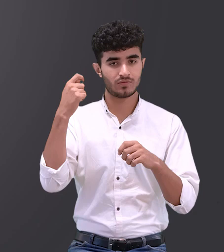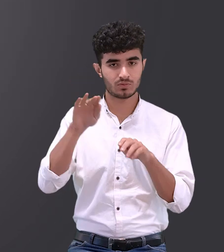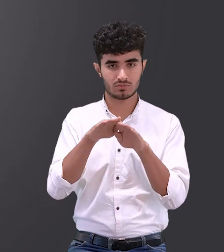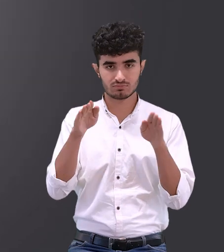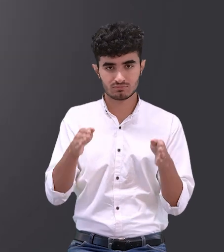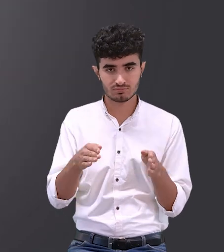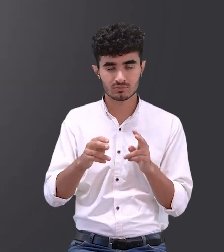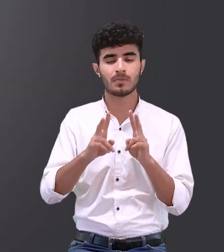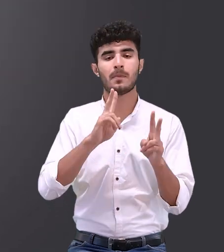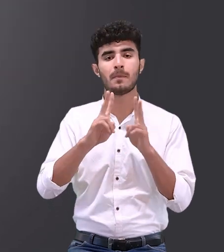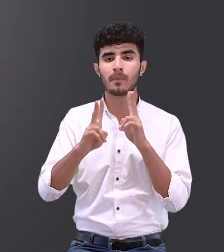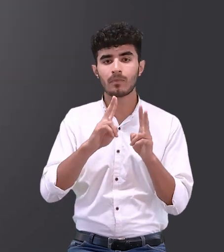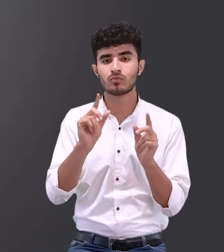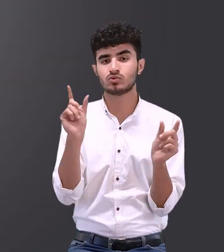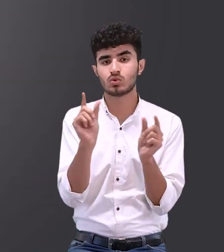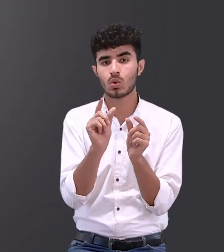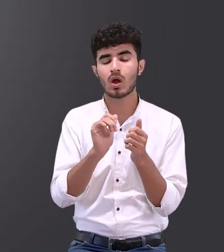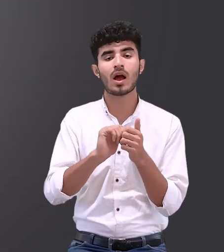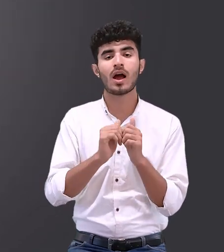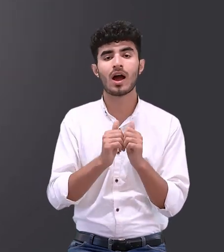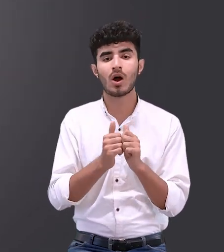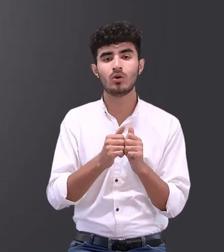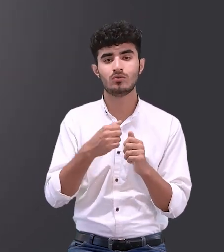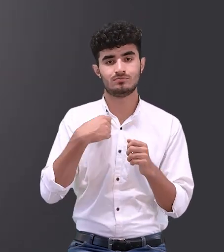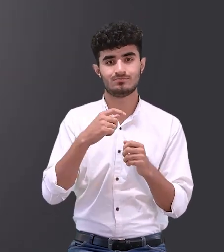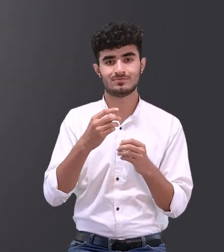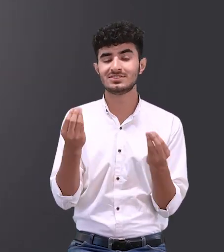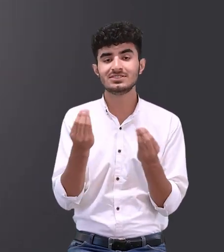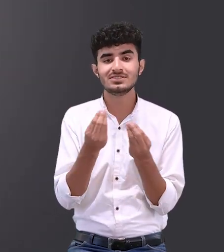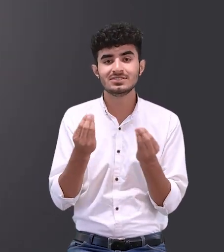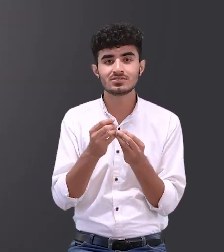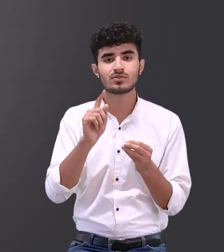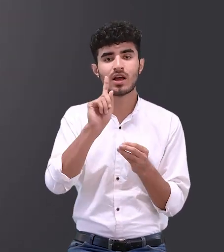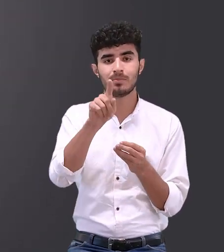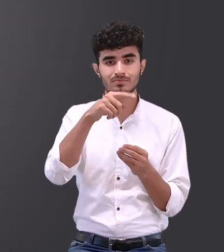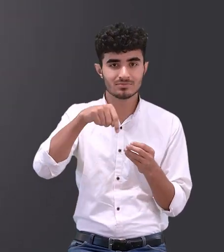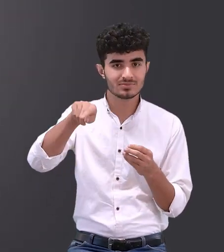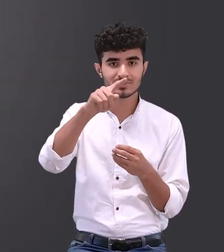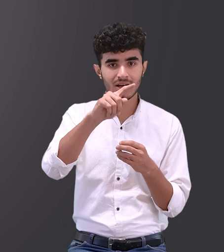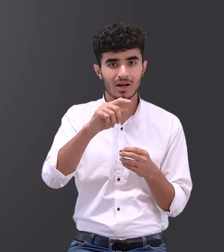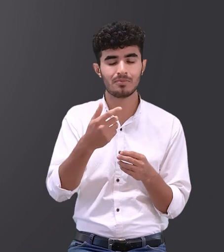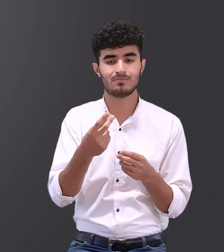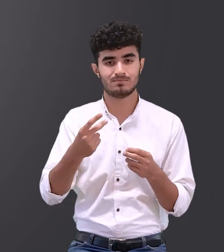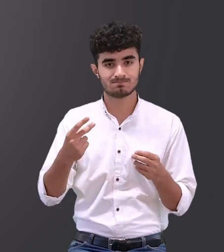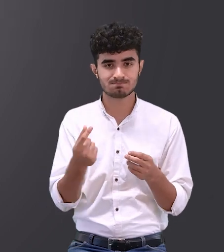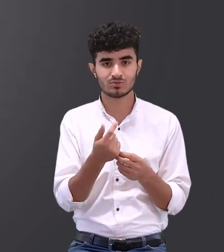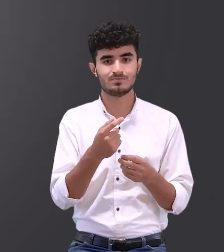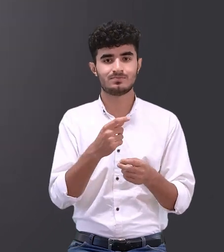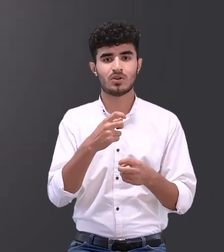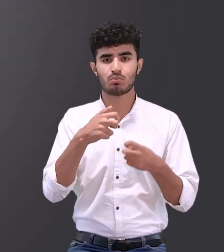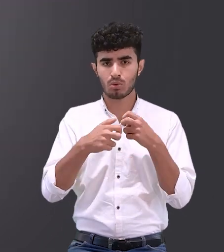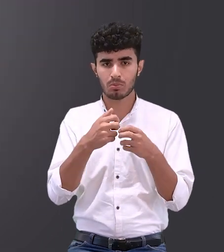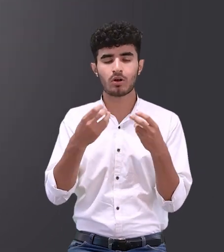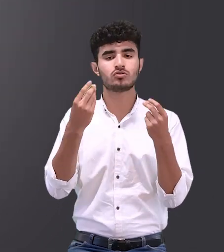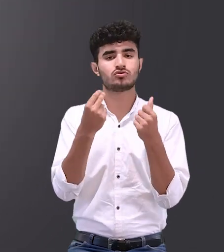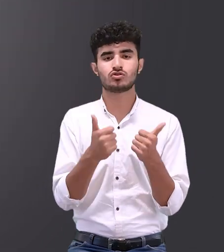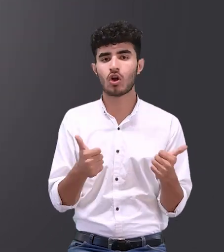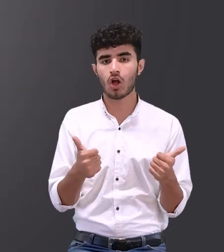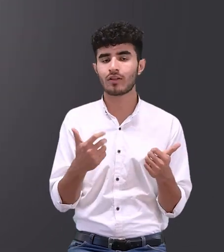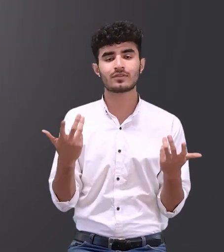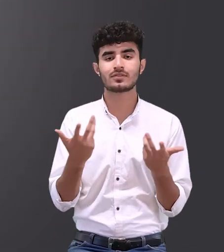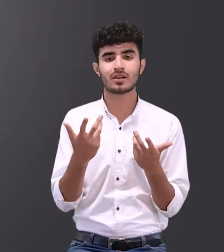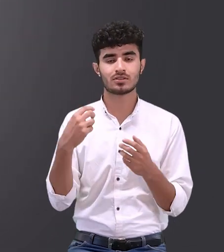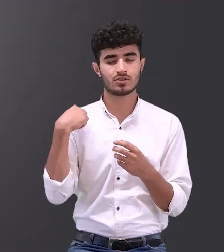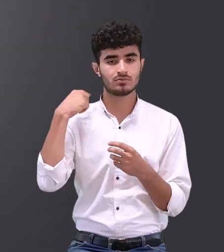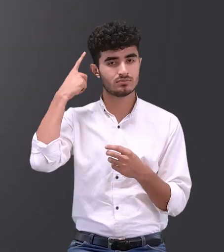to talk about how easy it is to actually work towards fixing these problems and